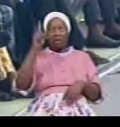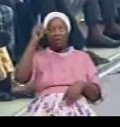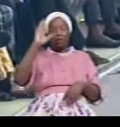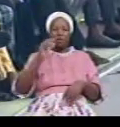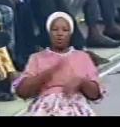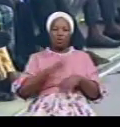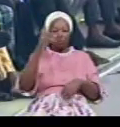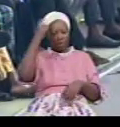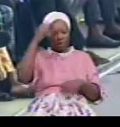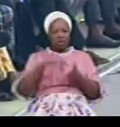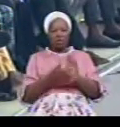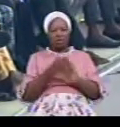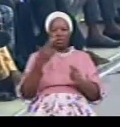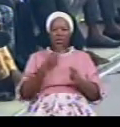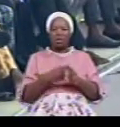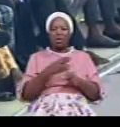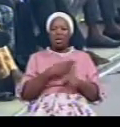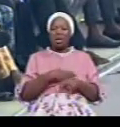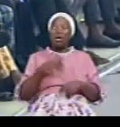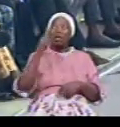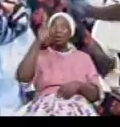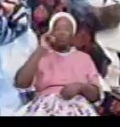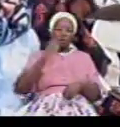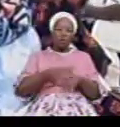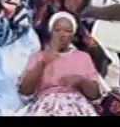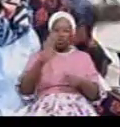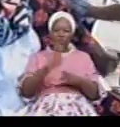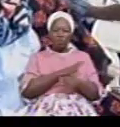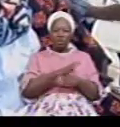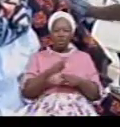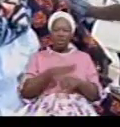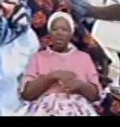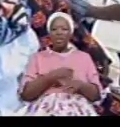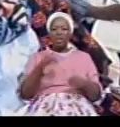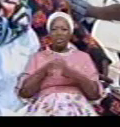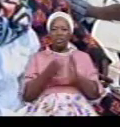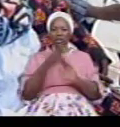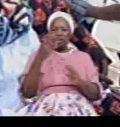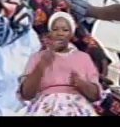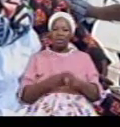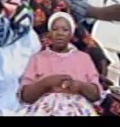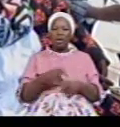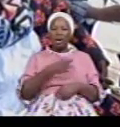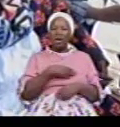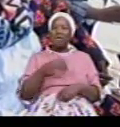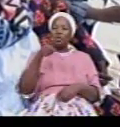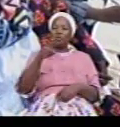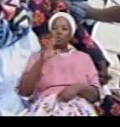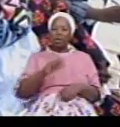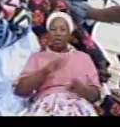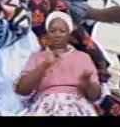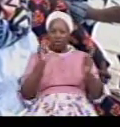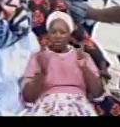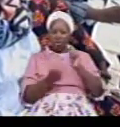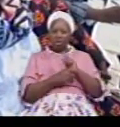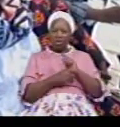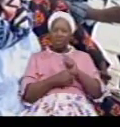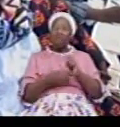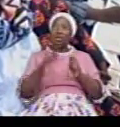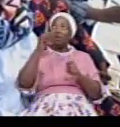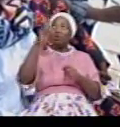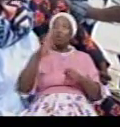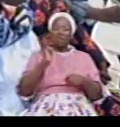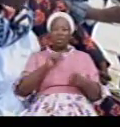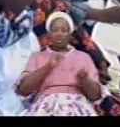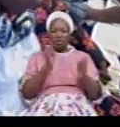will touch your business, he can touch your business. And he can change and turn foolishness unto wisdom, he'll